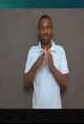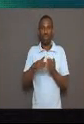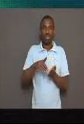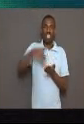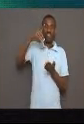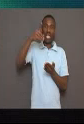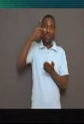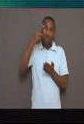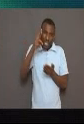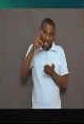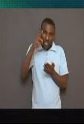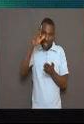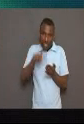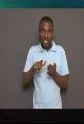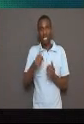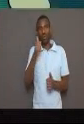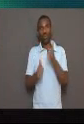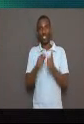Students, let's get ready.